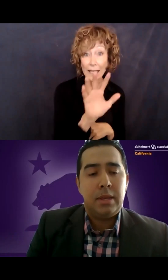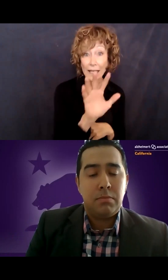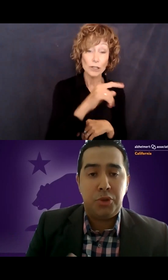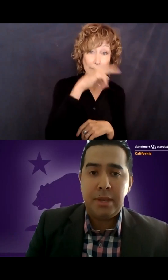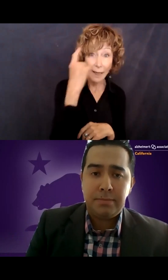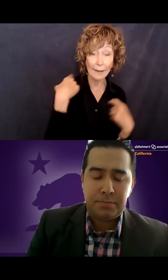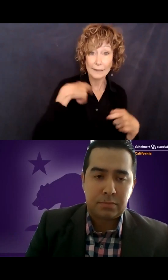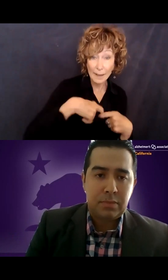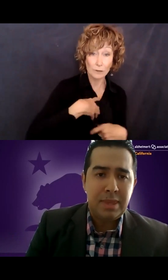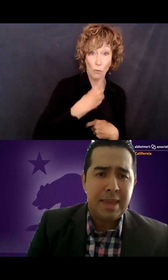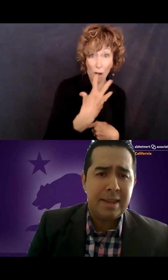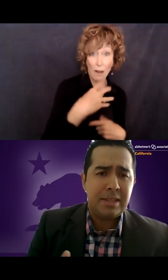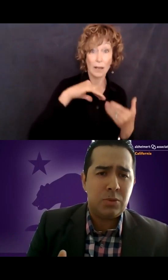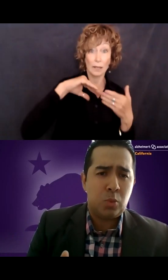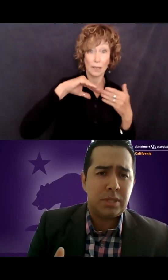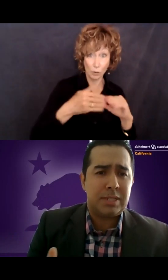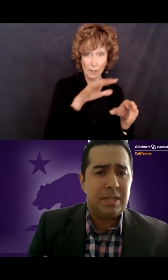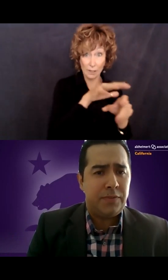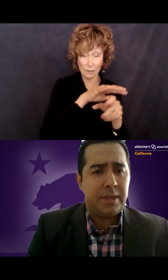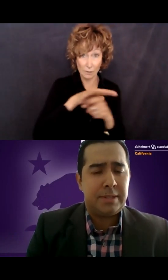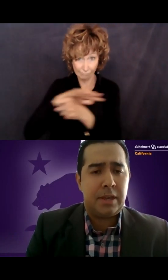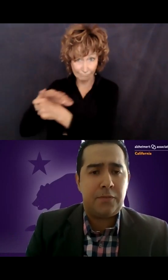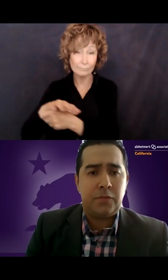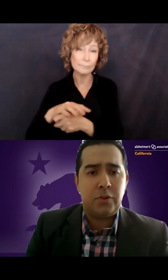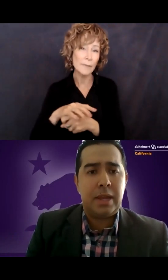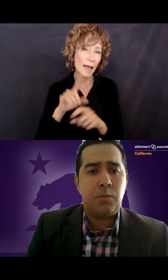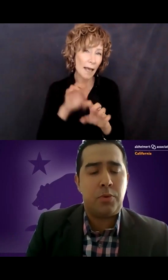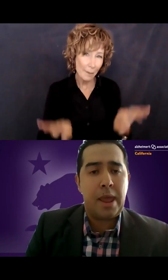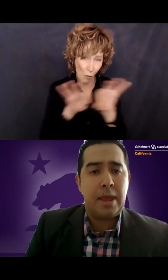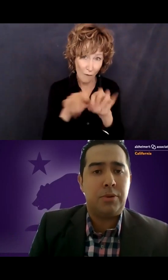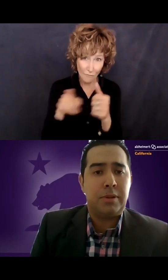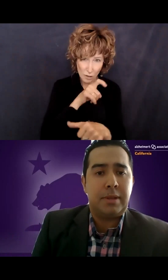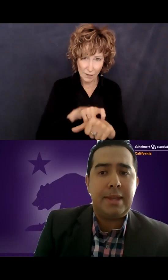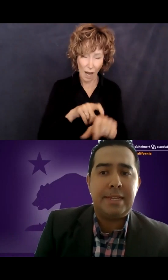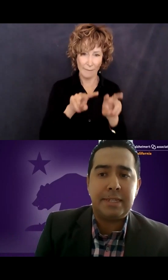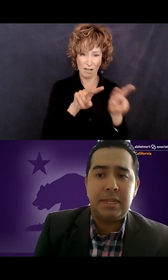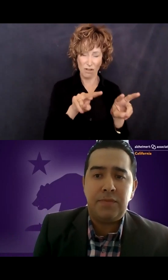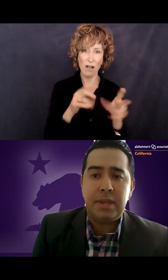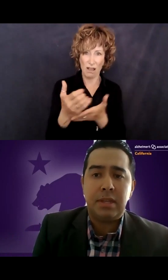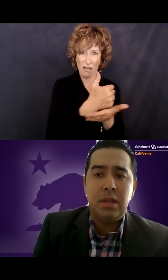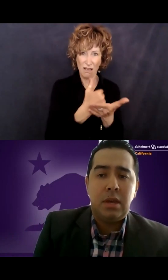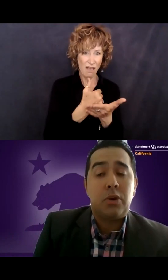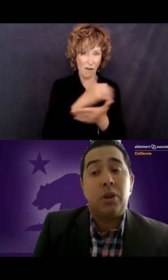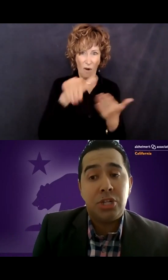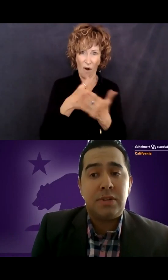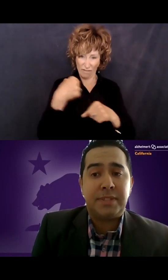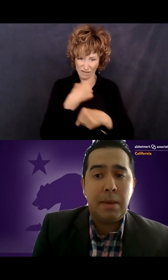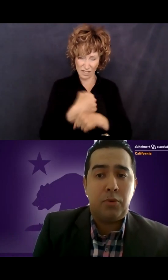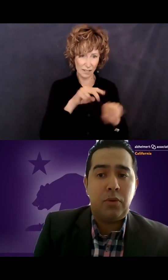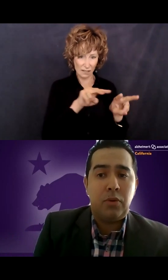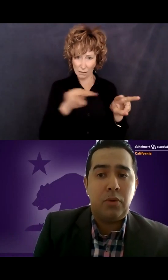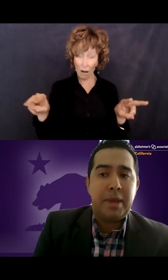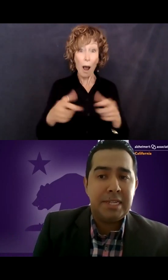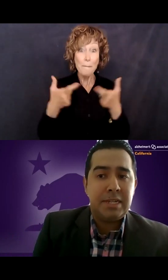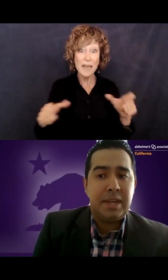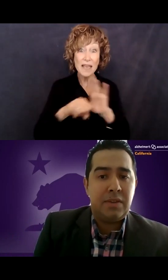white community. And what's significant is that for the first time, we were able to get a significant or large enough